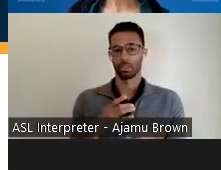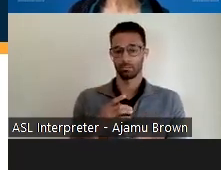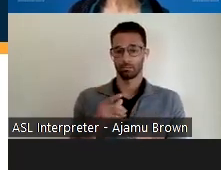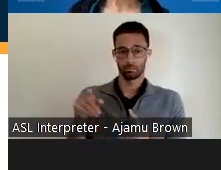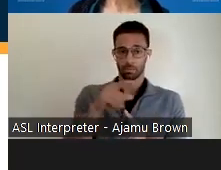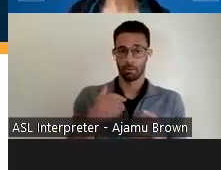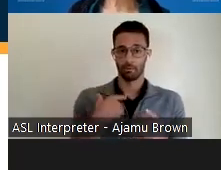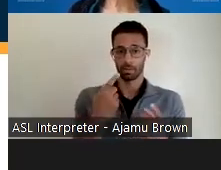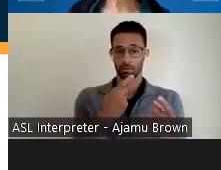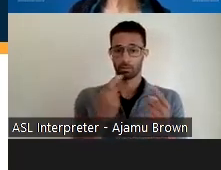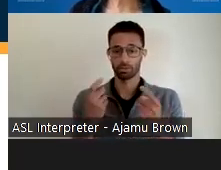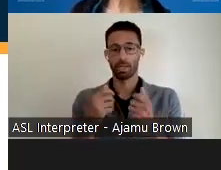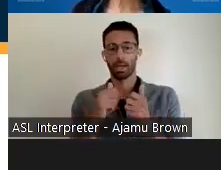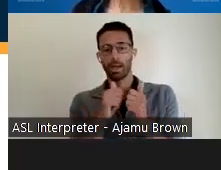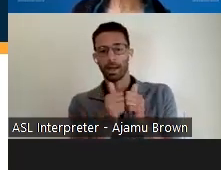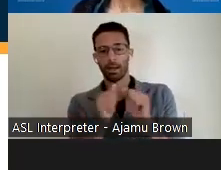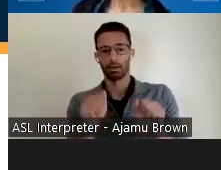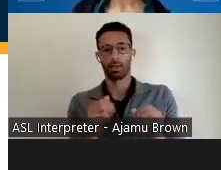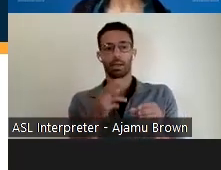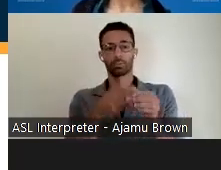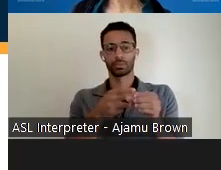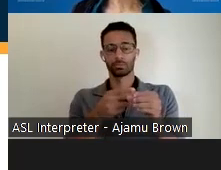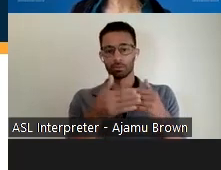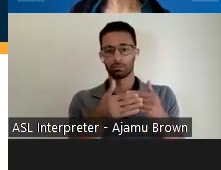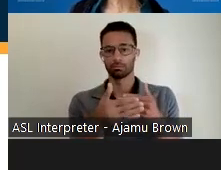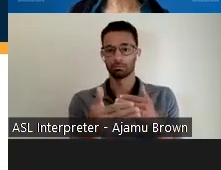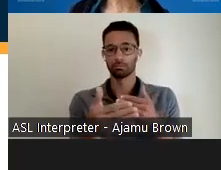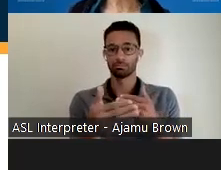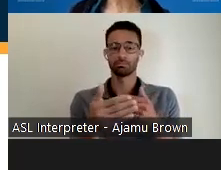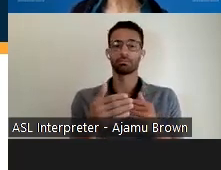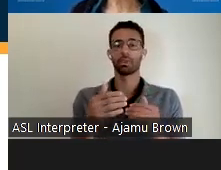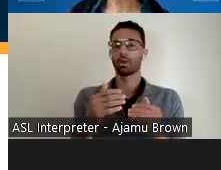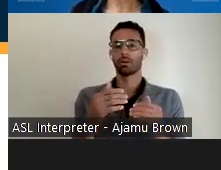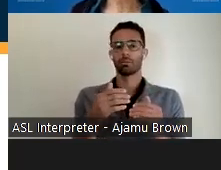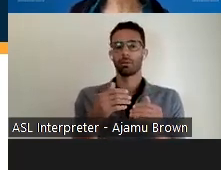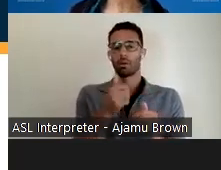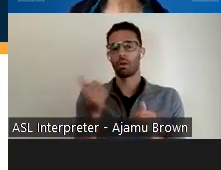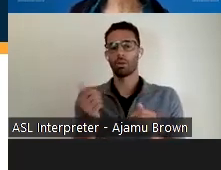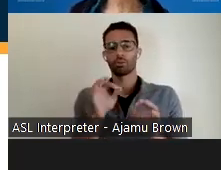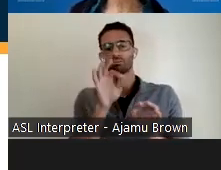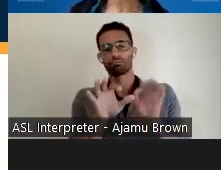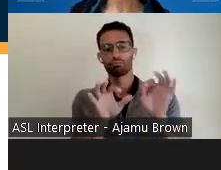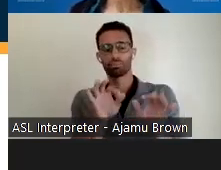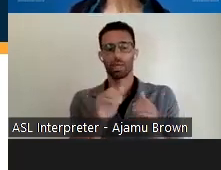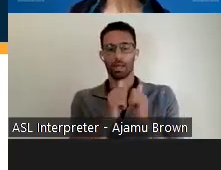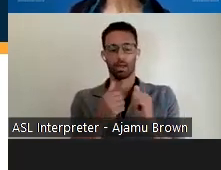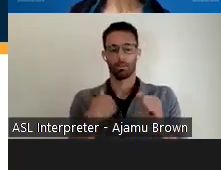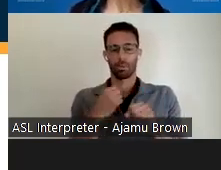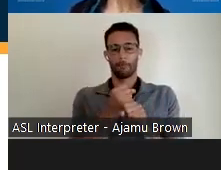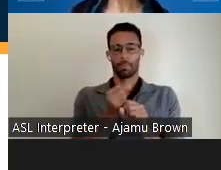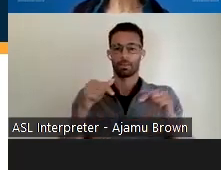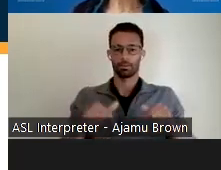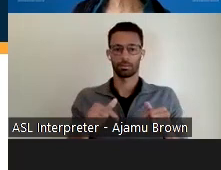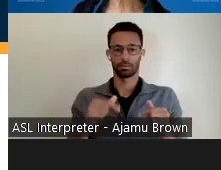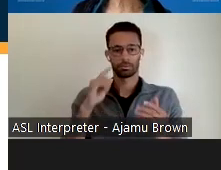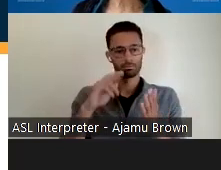to participate in the future, or some suggestions for how we can make this a more meaningful forum, by all means, feel